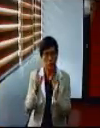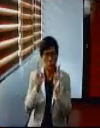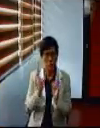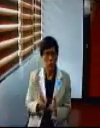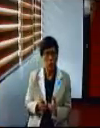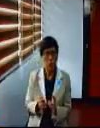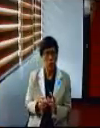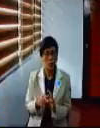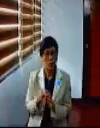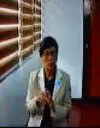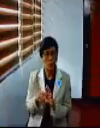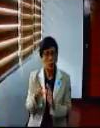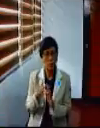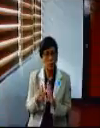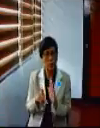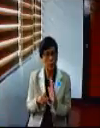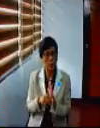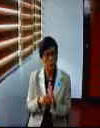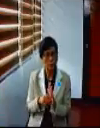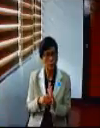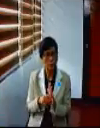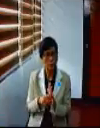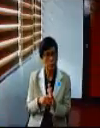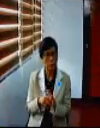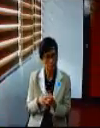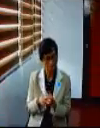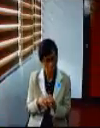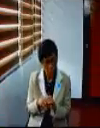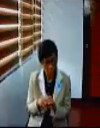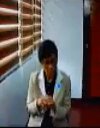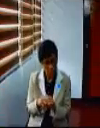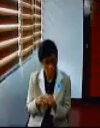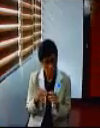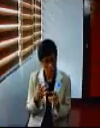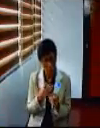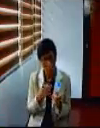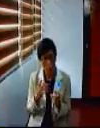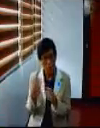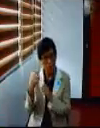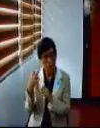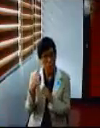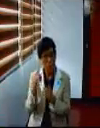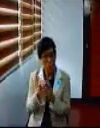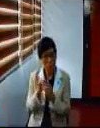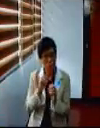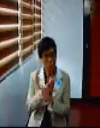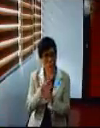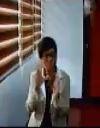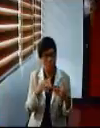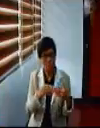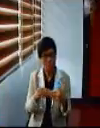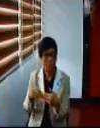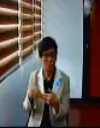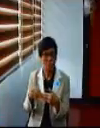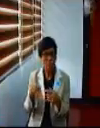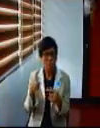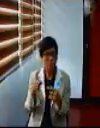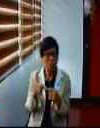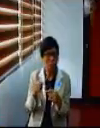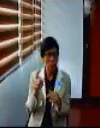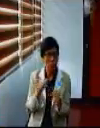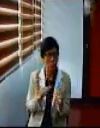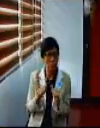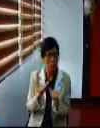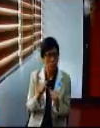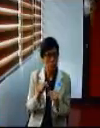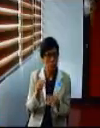in conflict-affected areas, the guiding principles set out the expectation that there will be clear guidance to actors, including